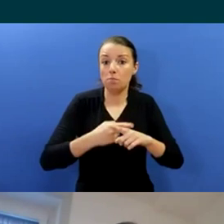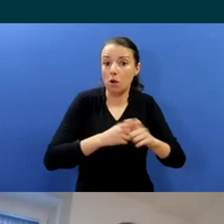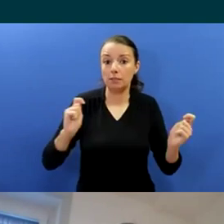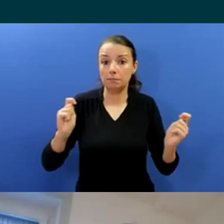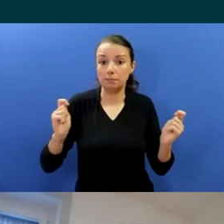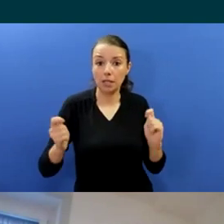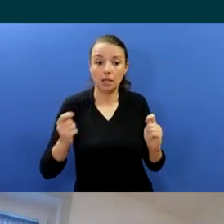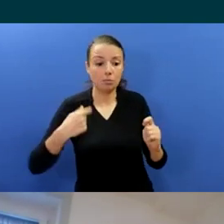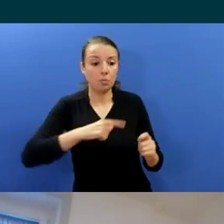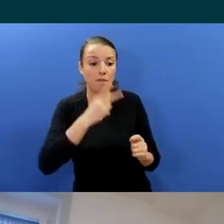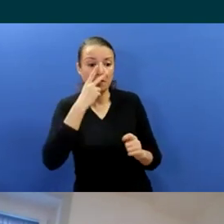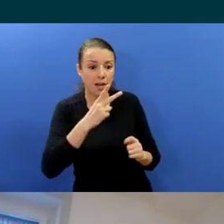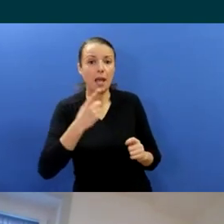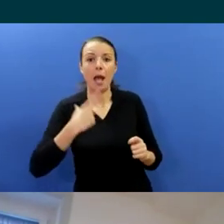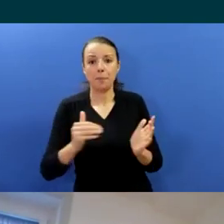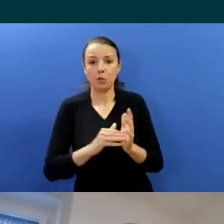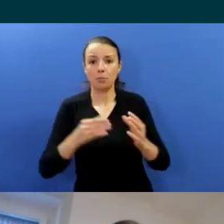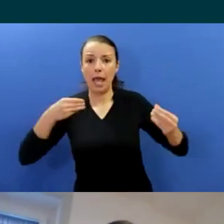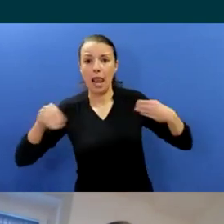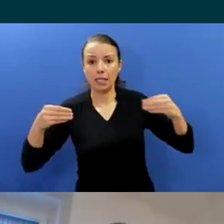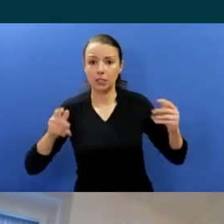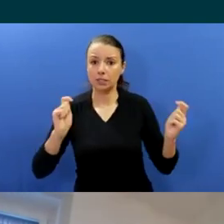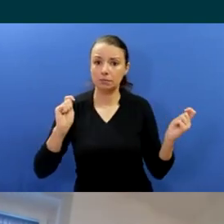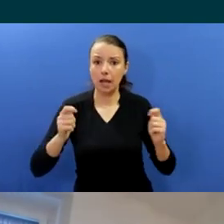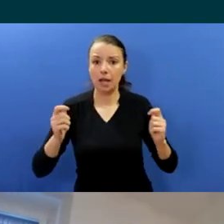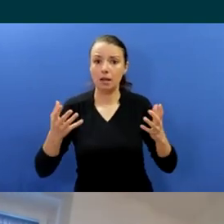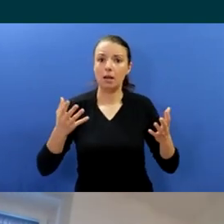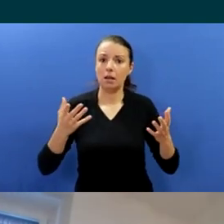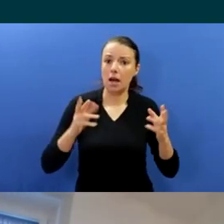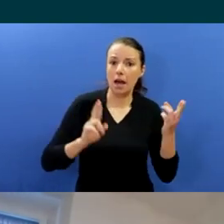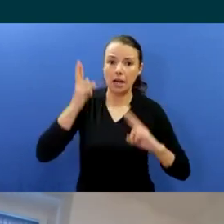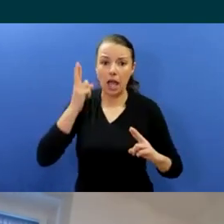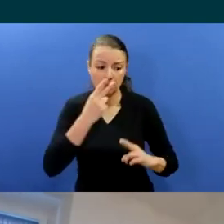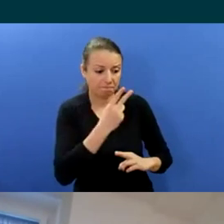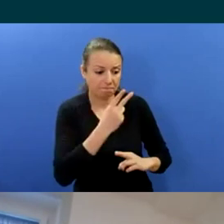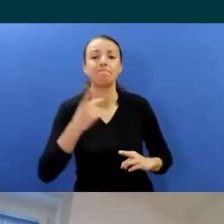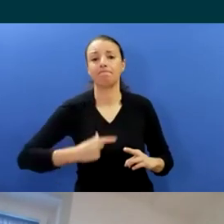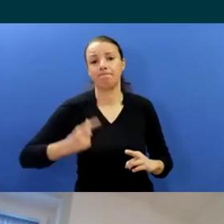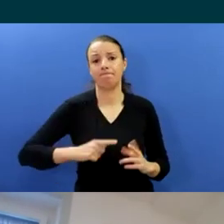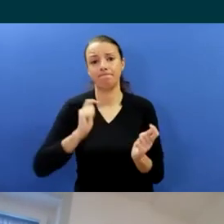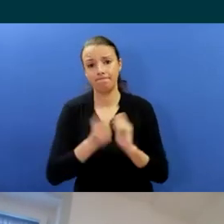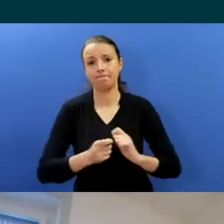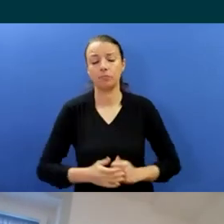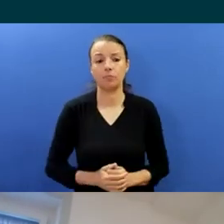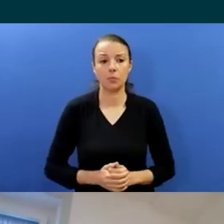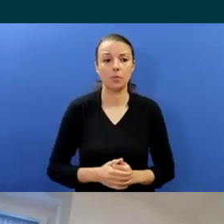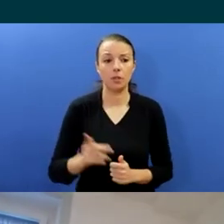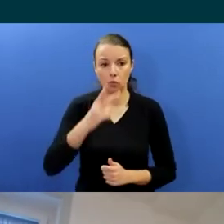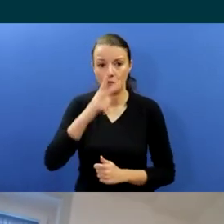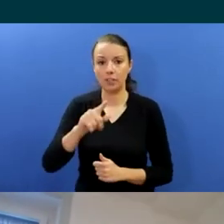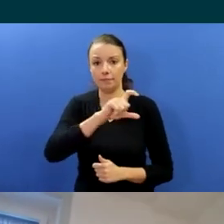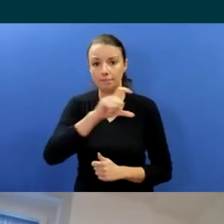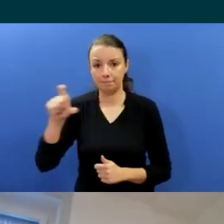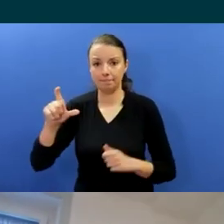Yeah, and also as I wrote here, to have a concept to make sure that a fair division of the prize